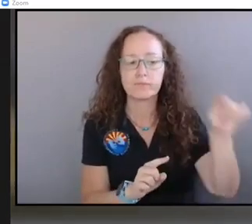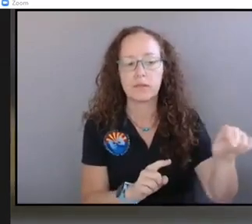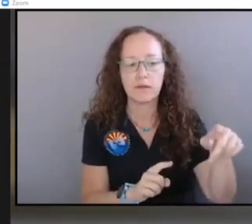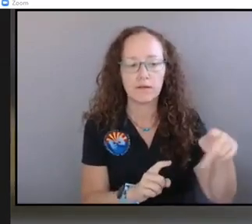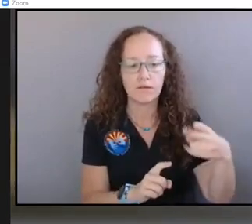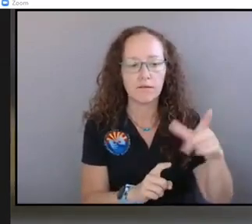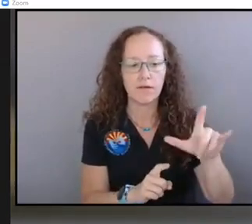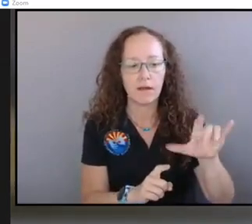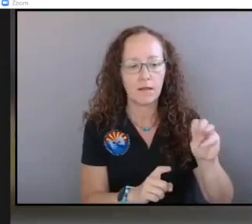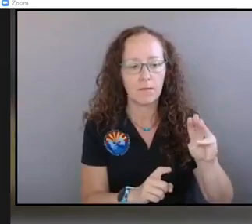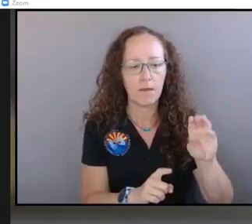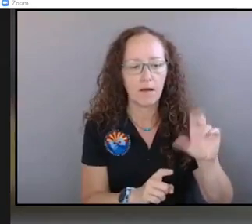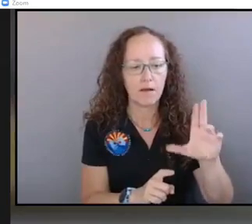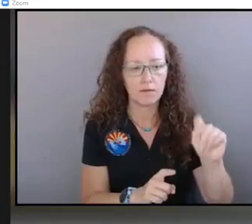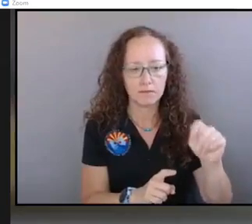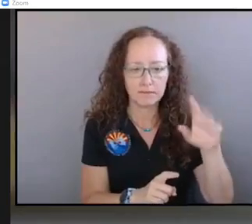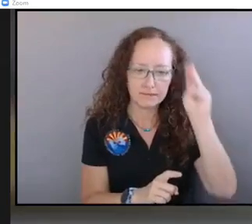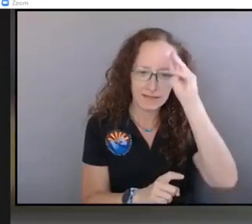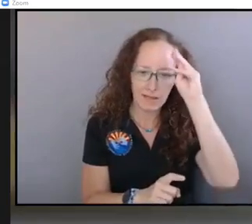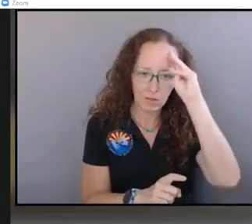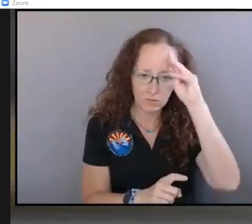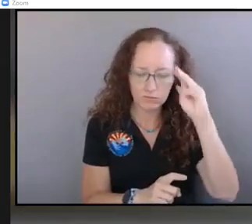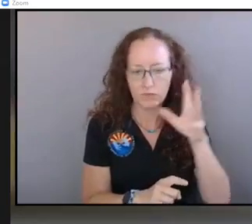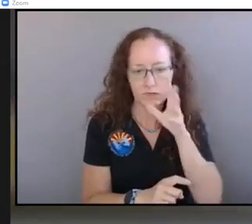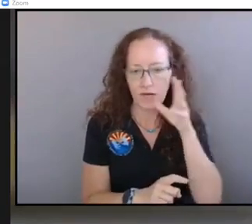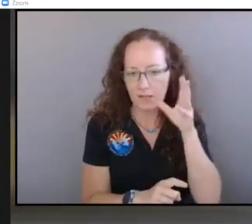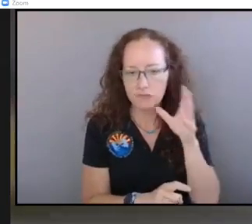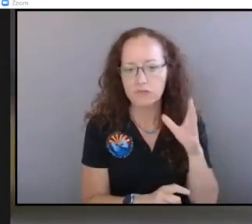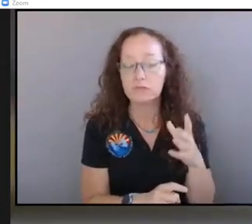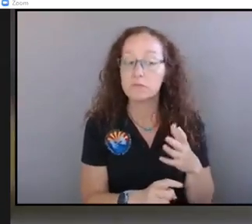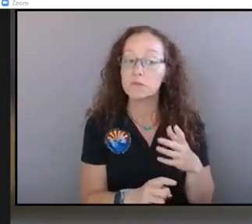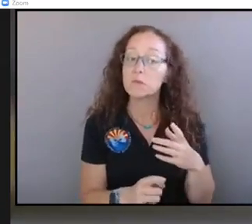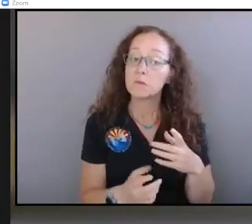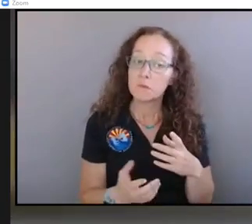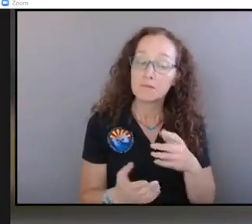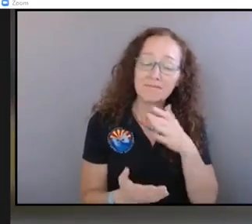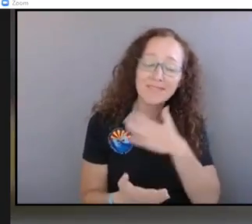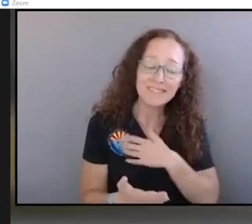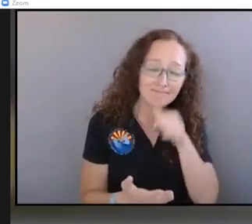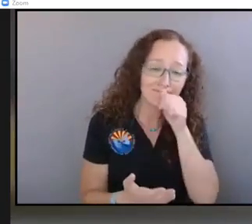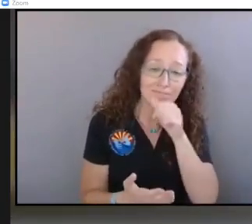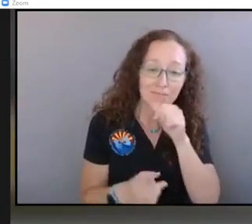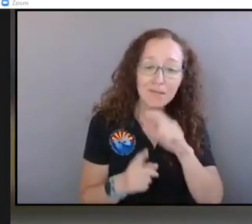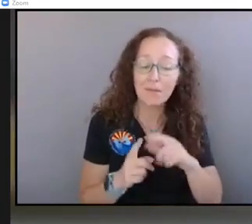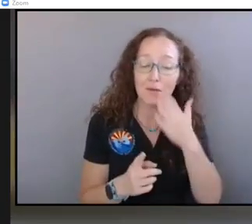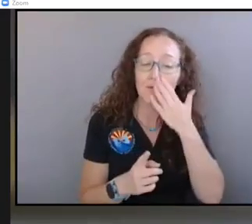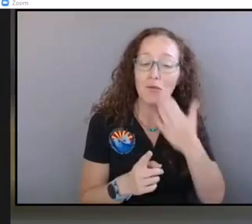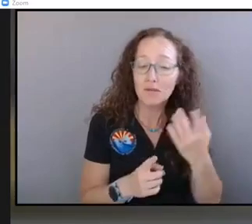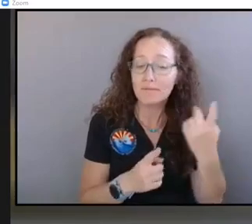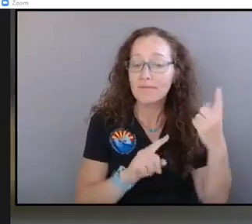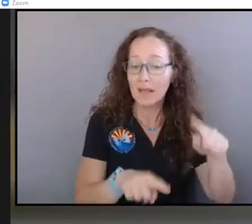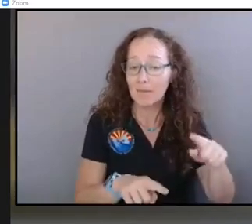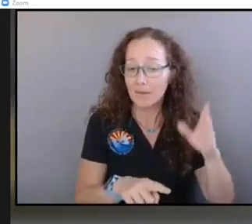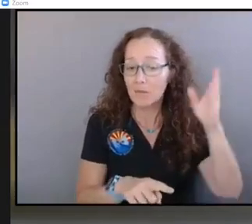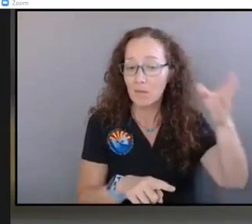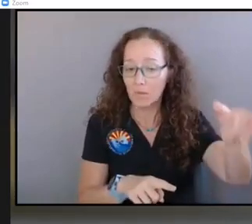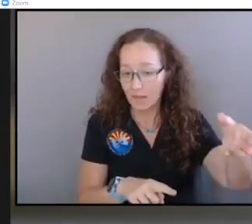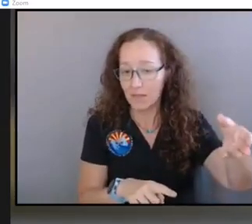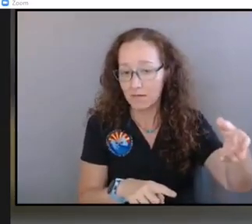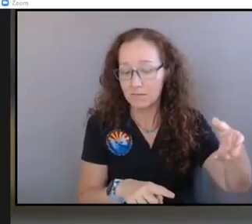coming, but please be patient with us, as I want to make sure that we get you back in your home safely and